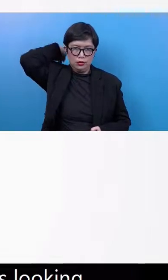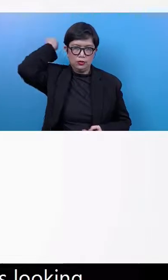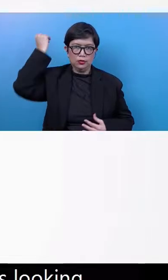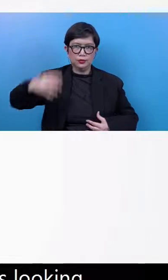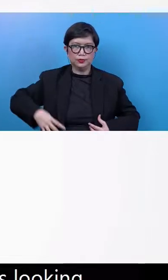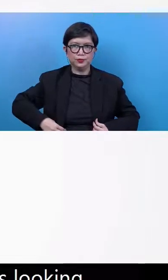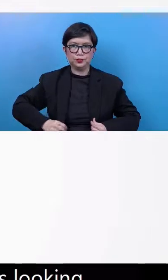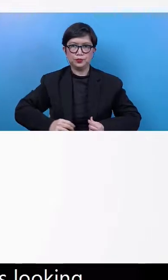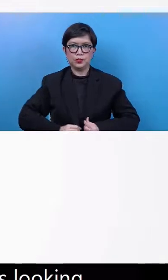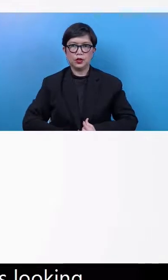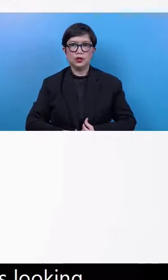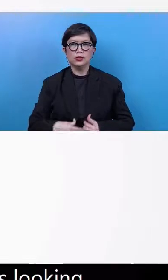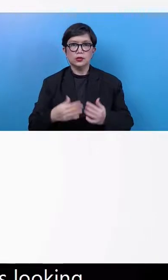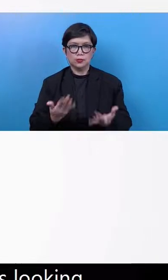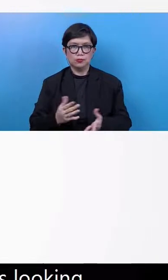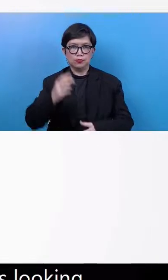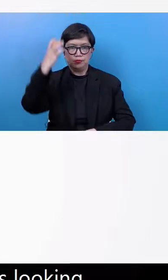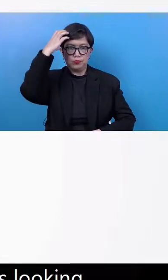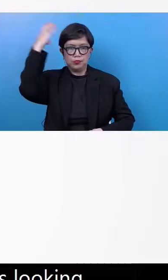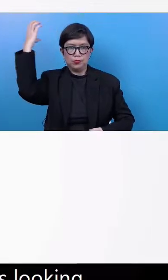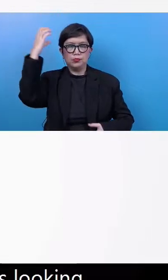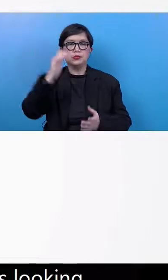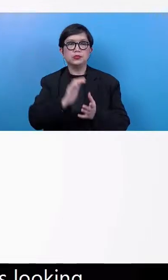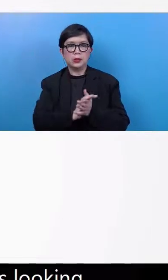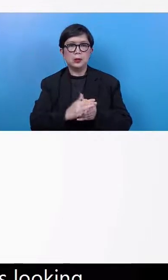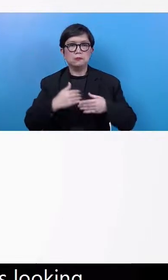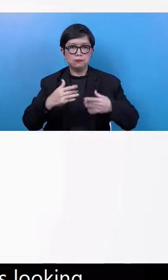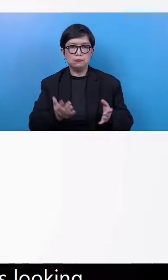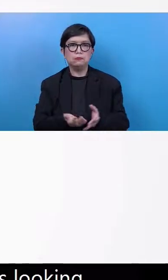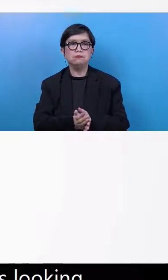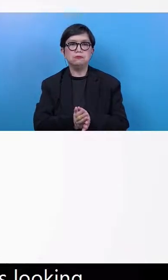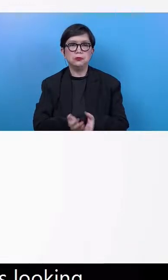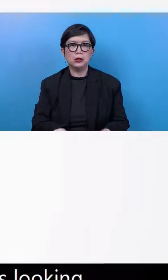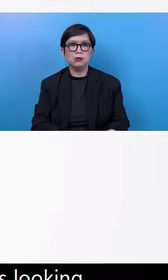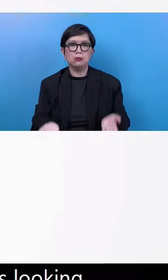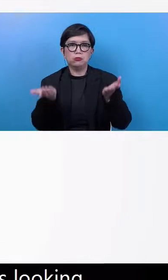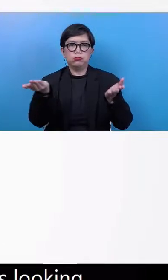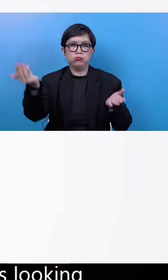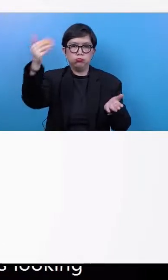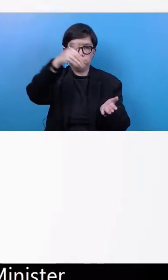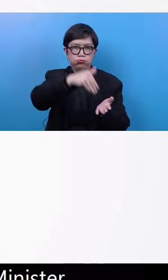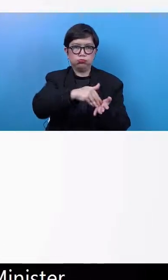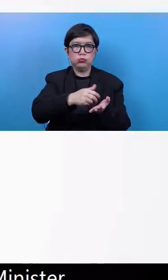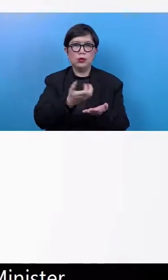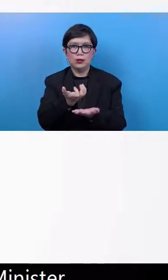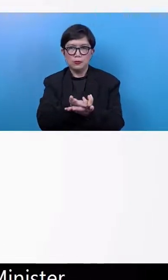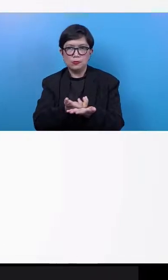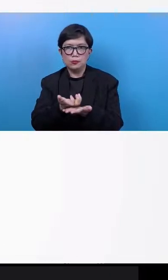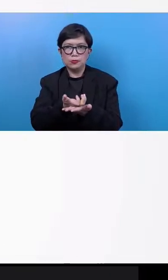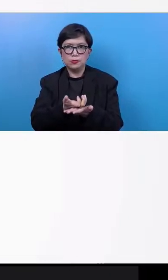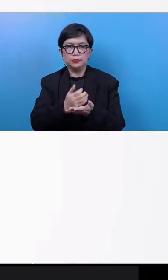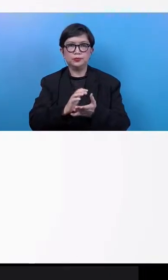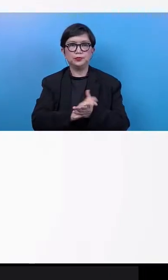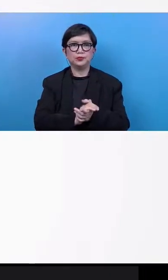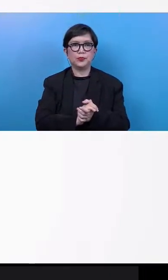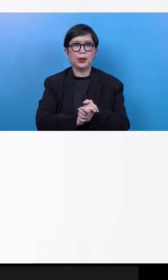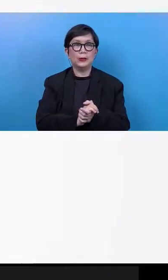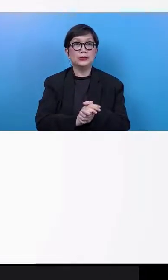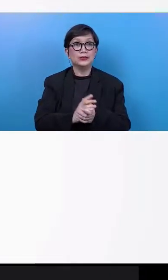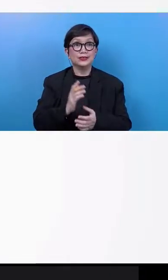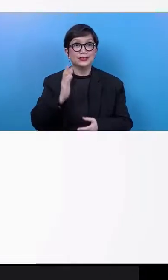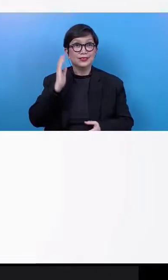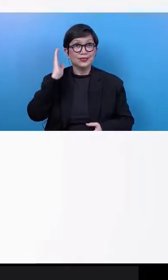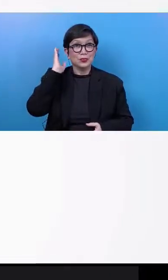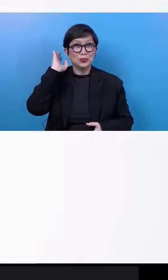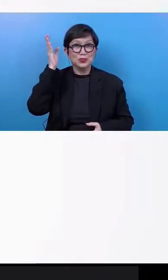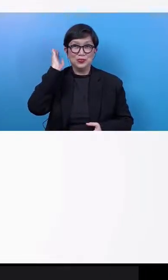economy. Thank you very much again. We move now to our final speaker for today. This is Claes Andersson. We